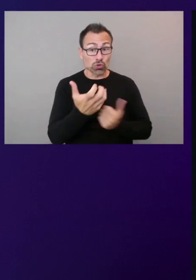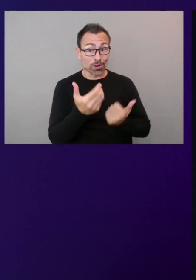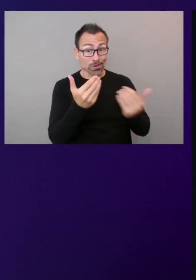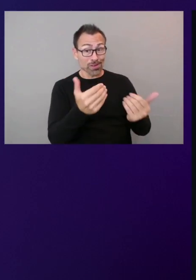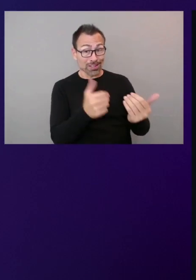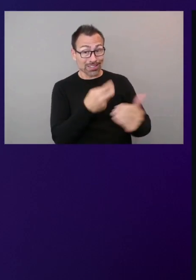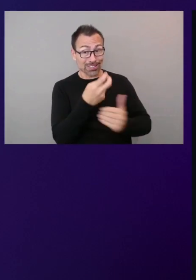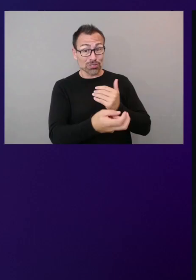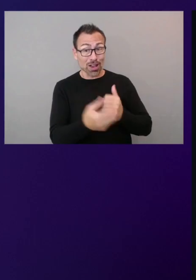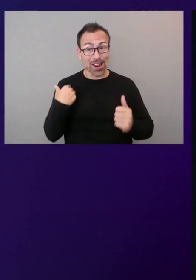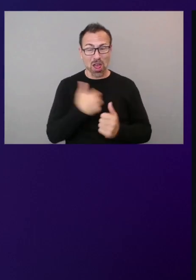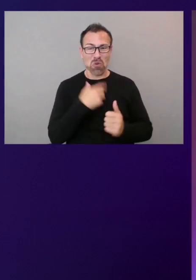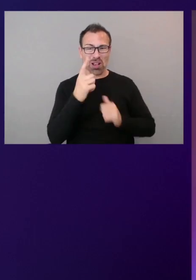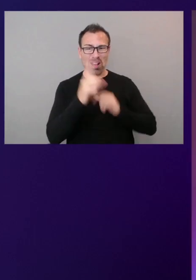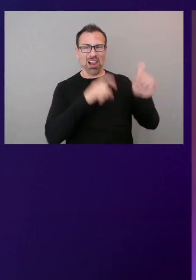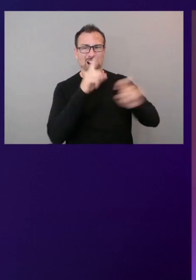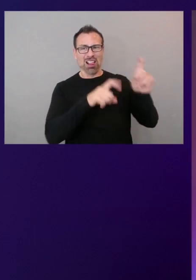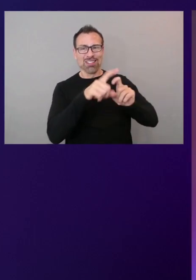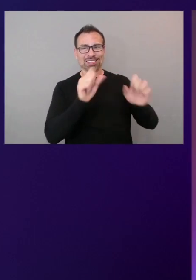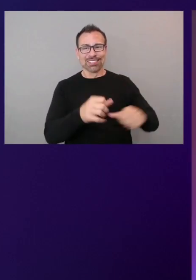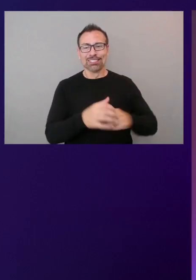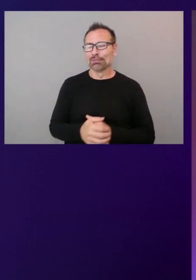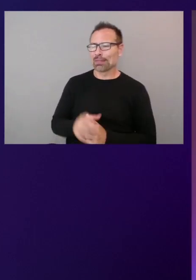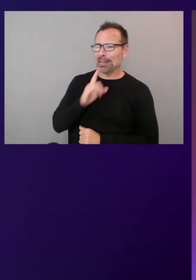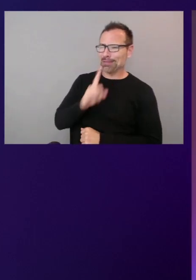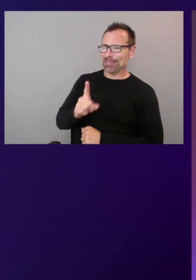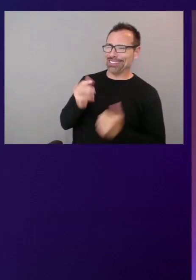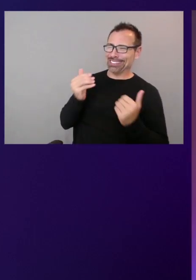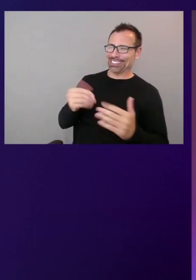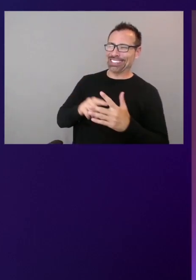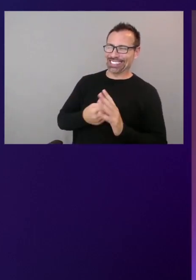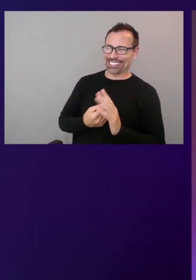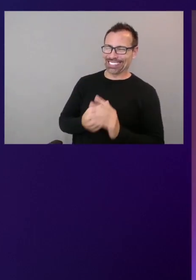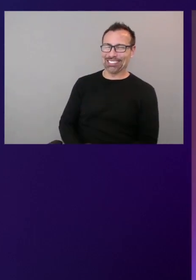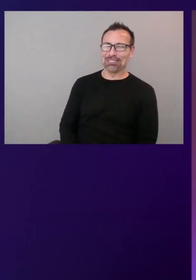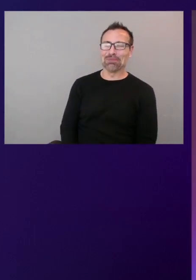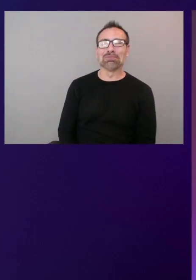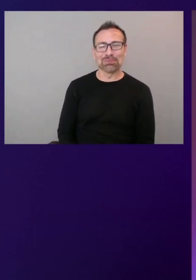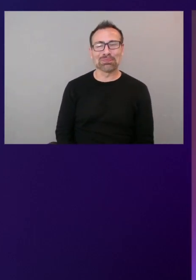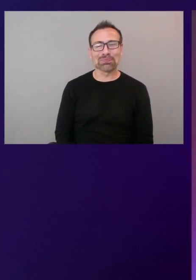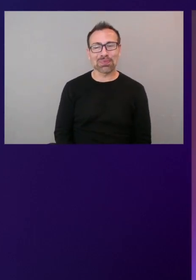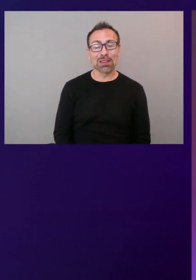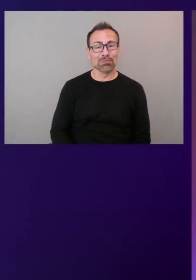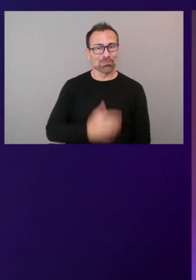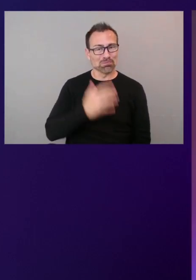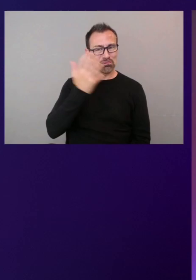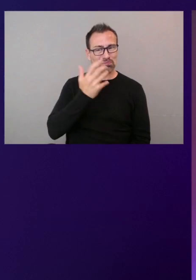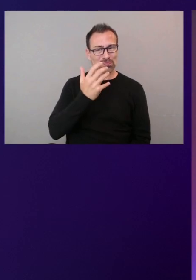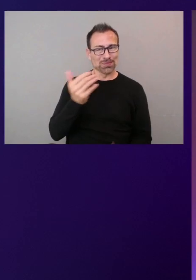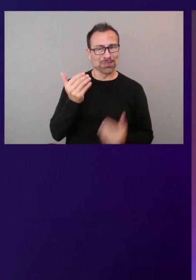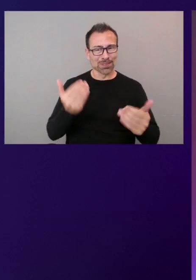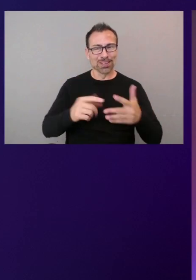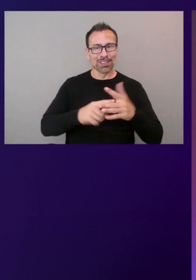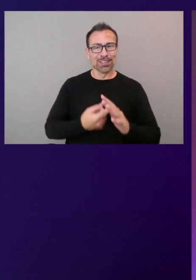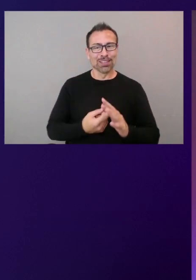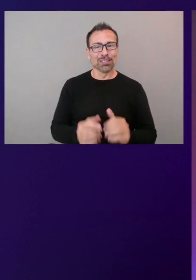pester you with questions throughout your presentation? Absolutely. Yeah, let's get started. Awesome. So yeah, let's get started. So just to